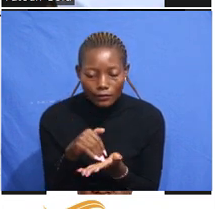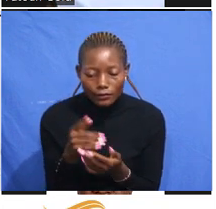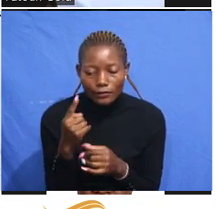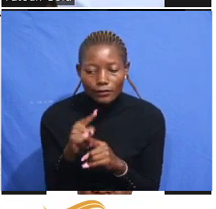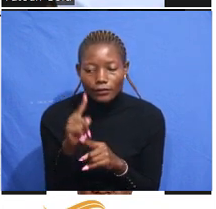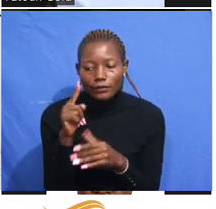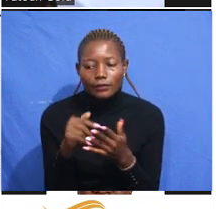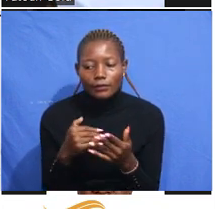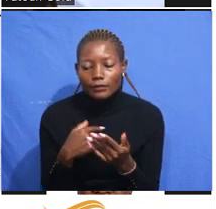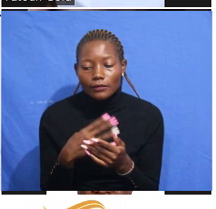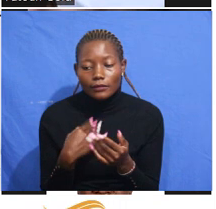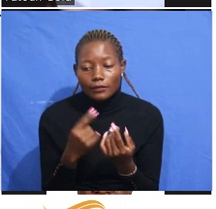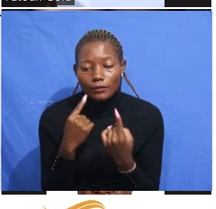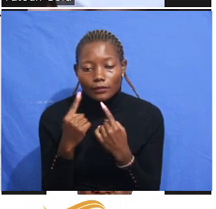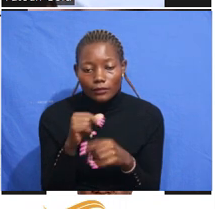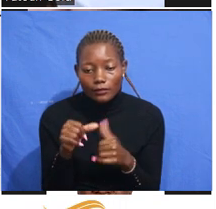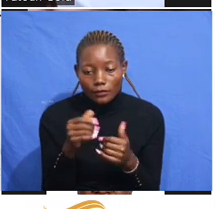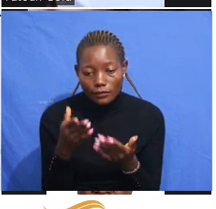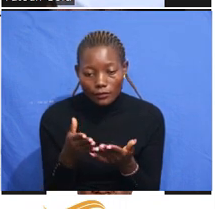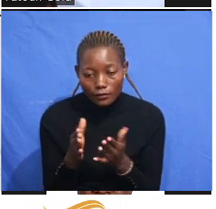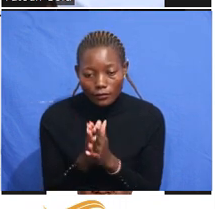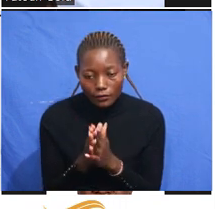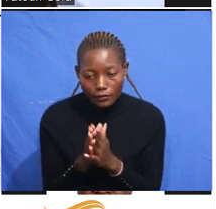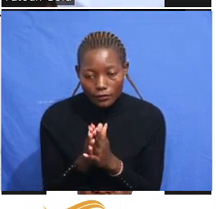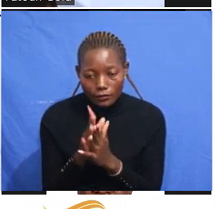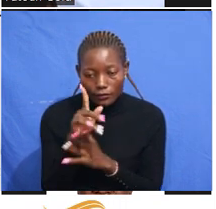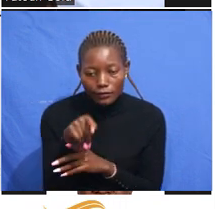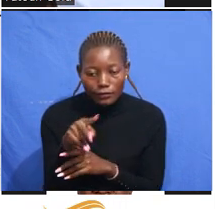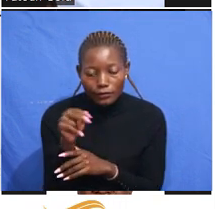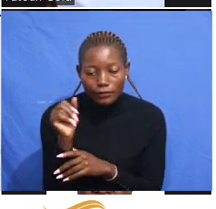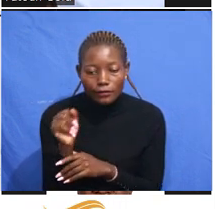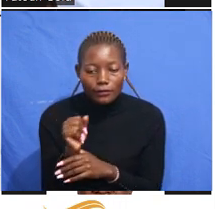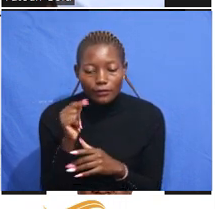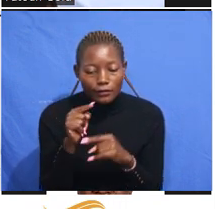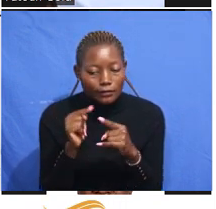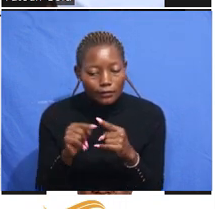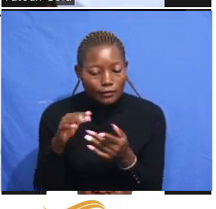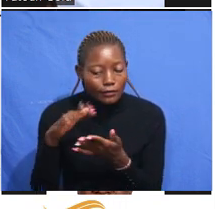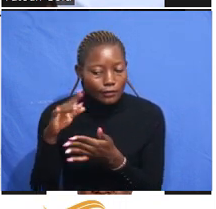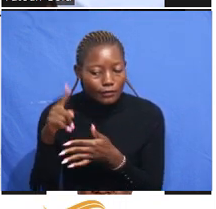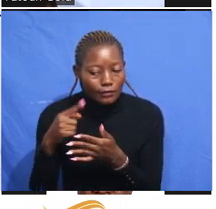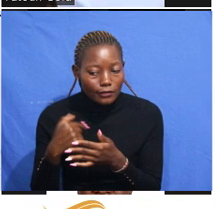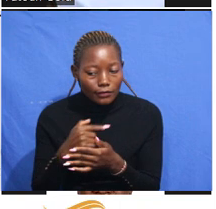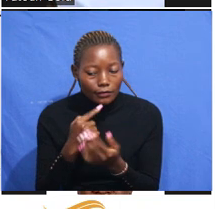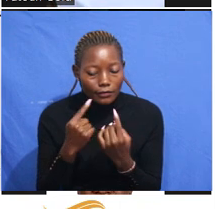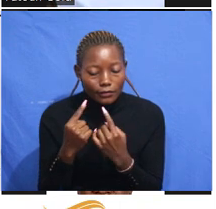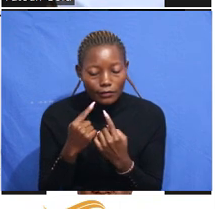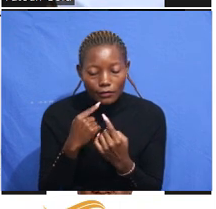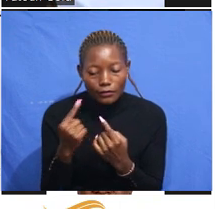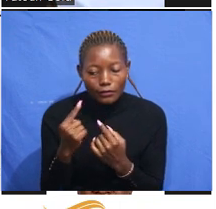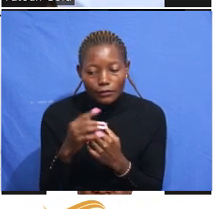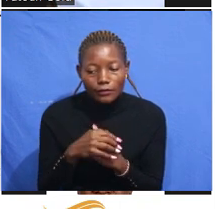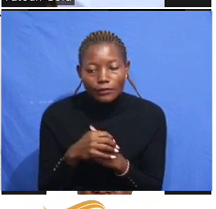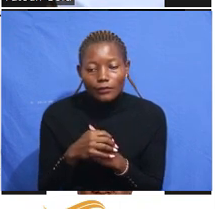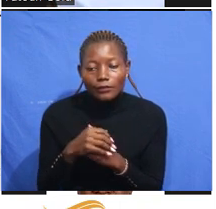that the peripheral nervous system is divided further into what we call a somatic division and